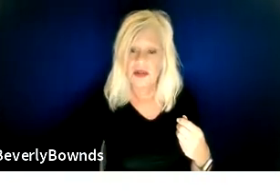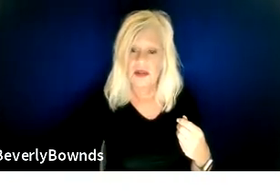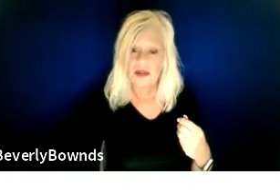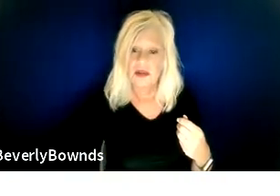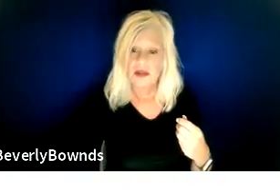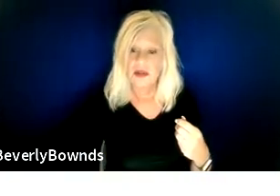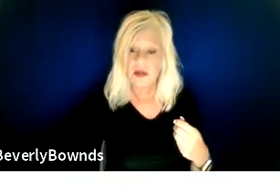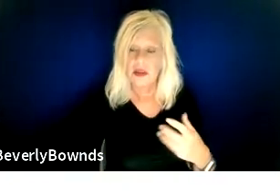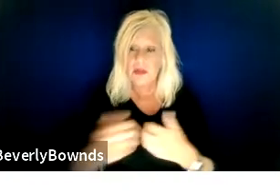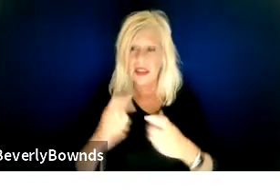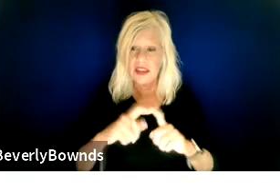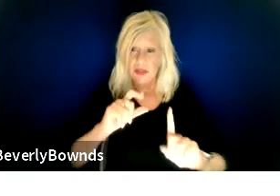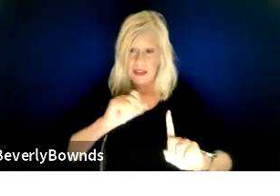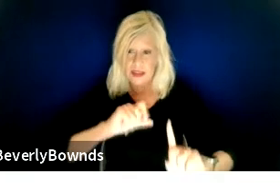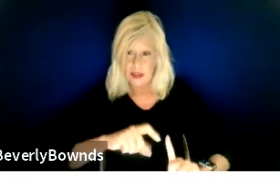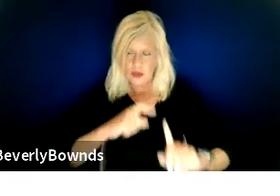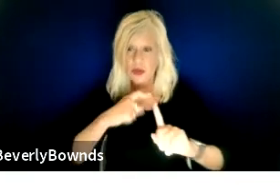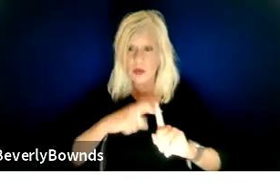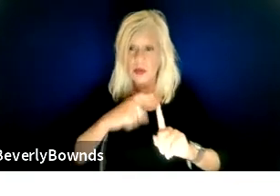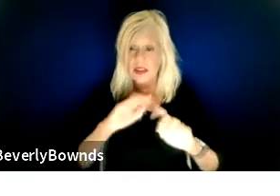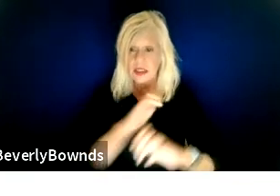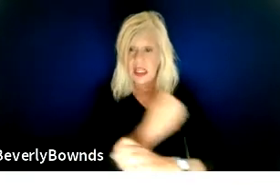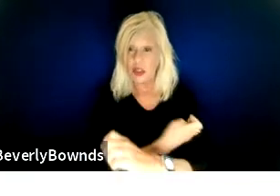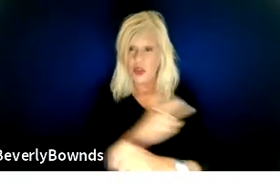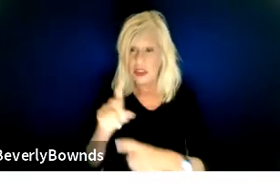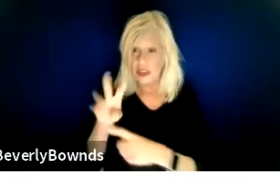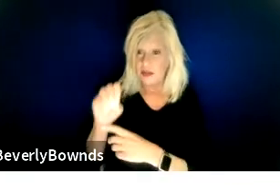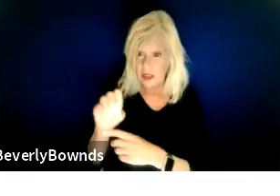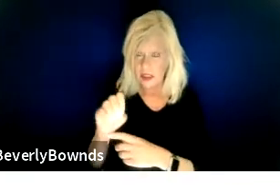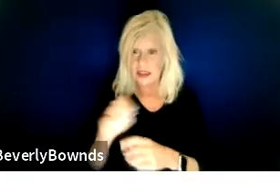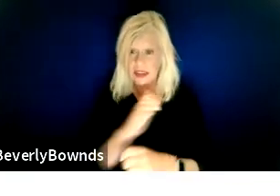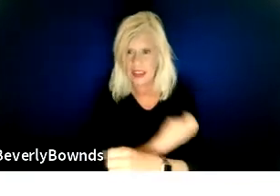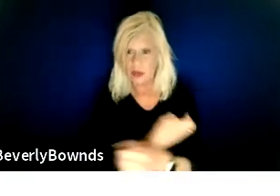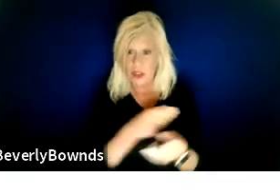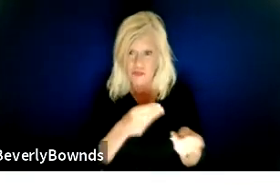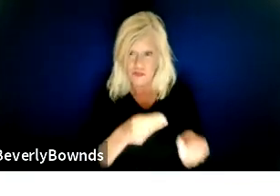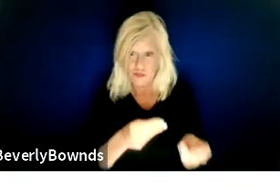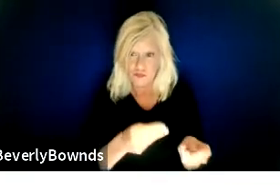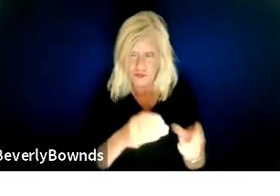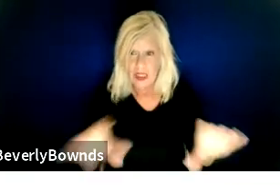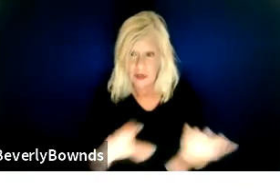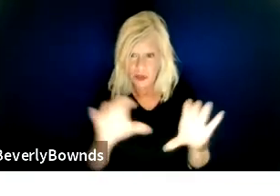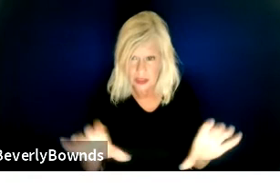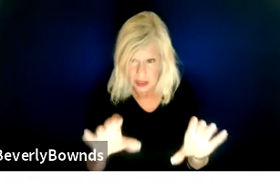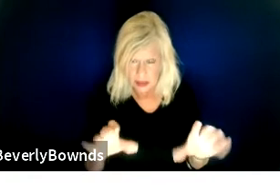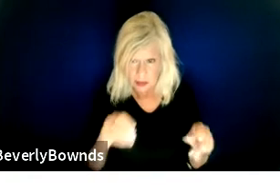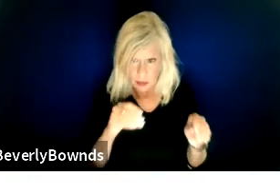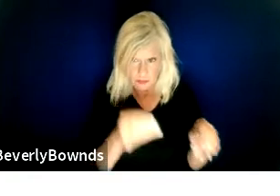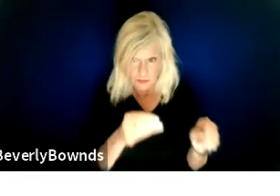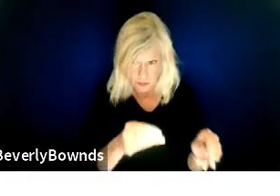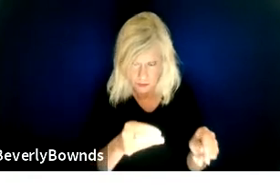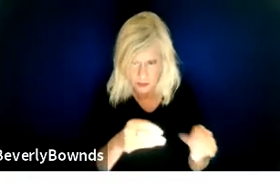the energy device, where the individual can actually put energy and exercise into the device, and we can adjust